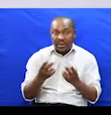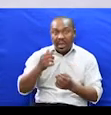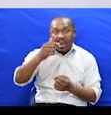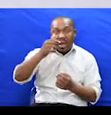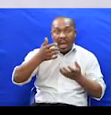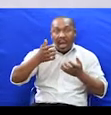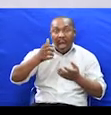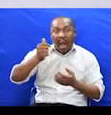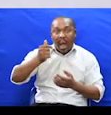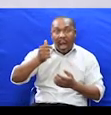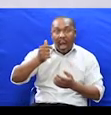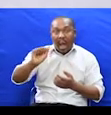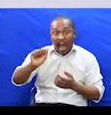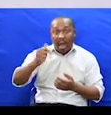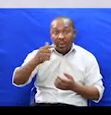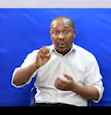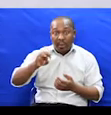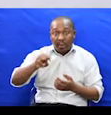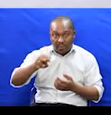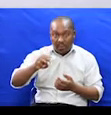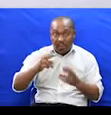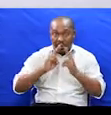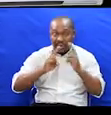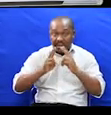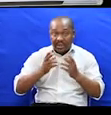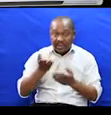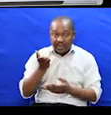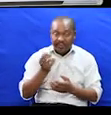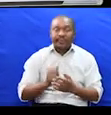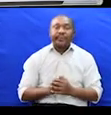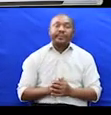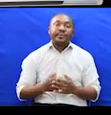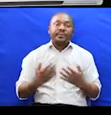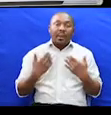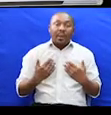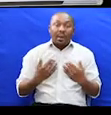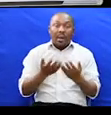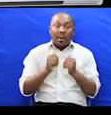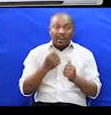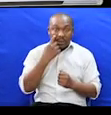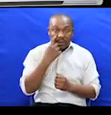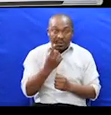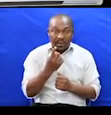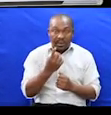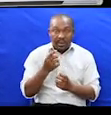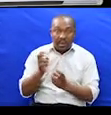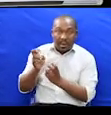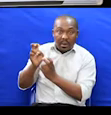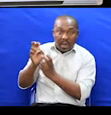atom on which we discuss about. Let us look what we have is